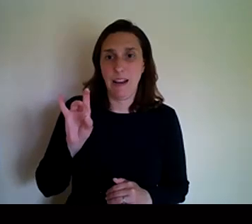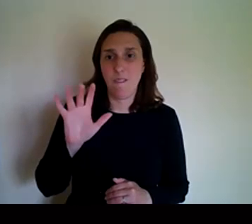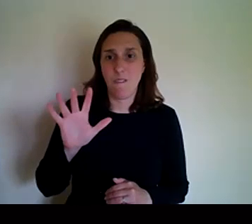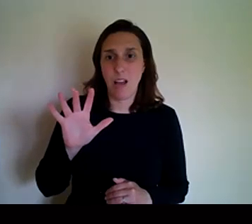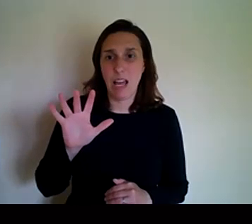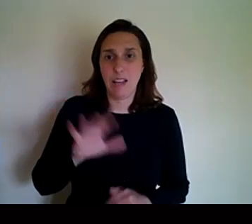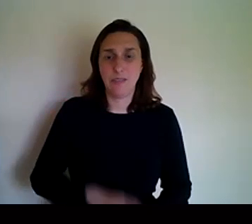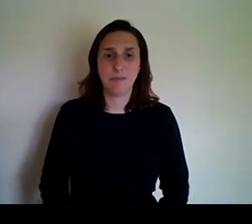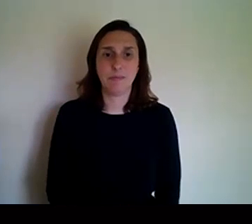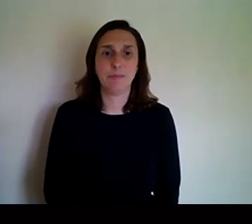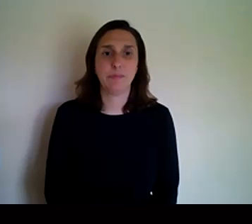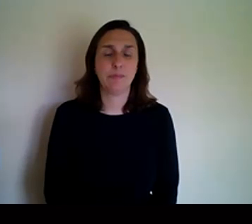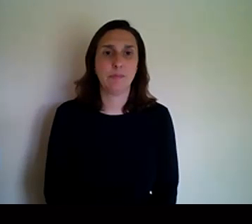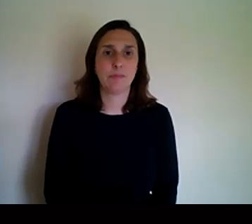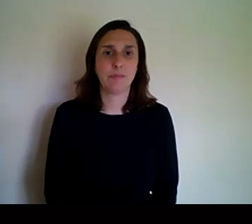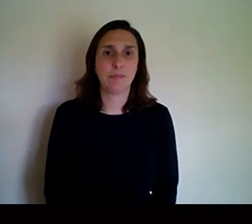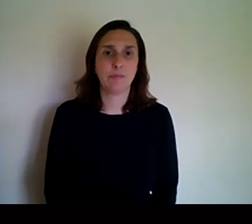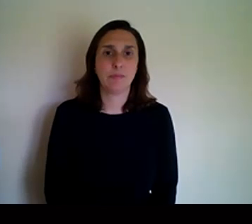Let's go down.